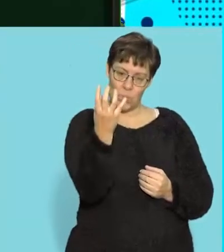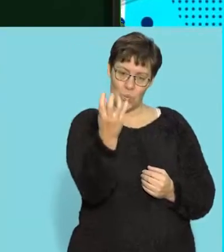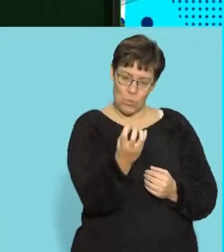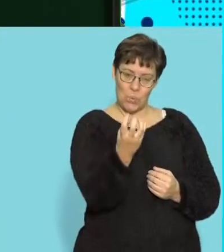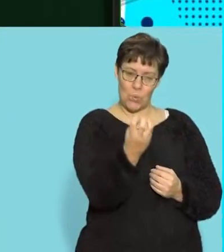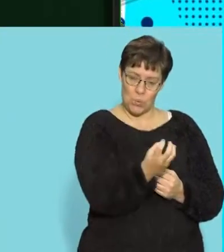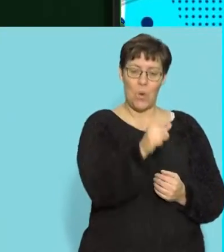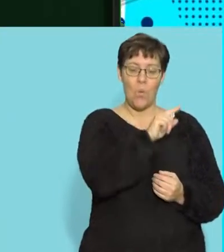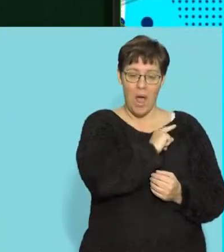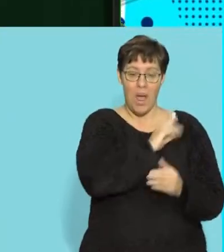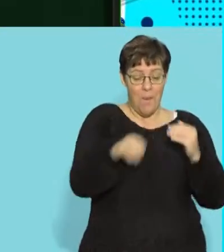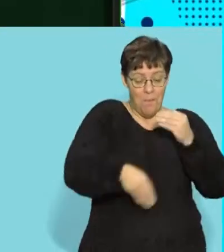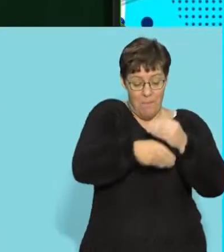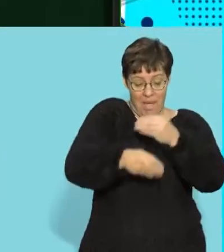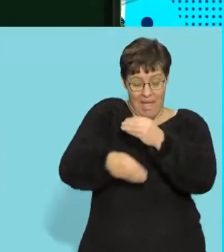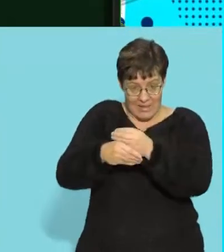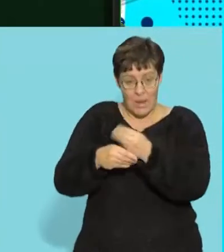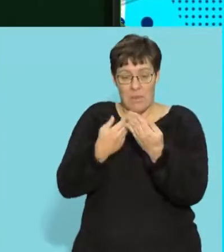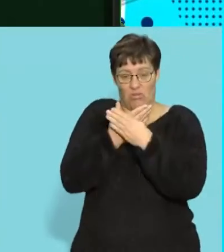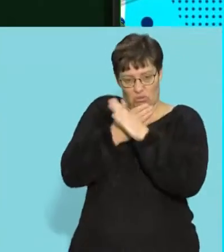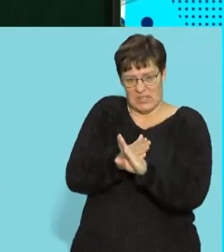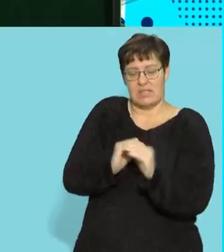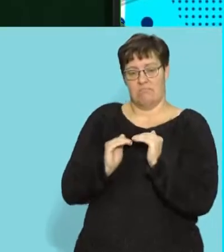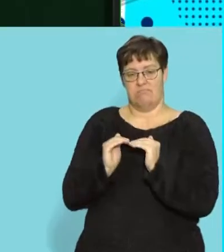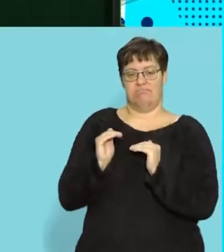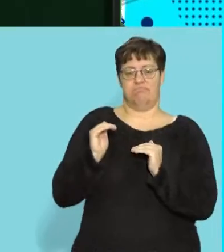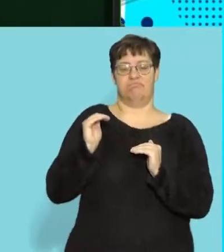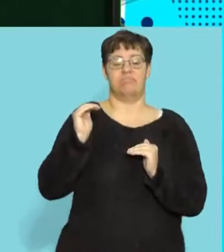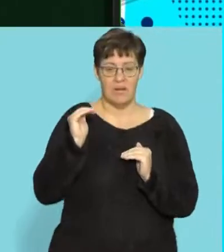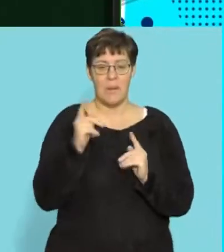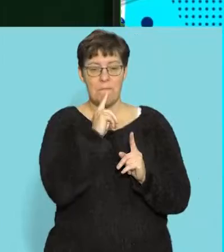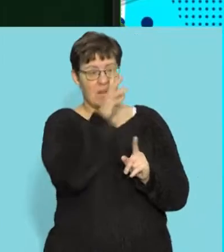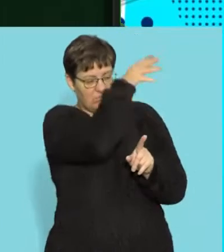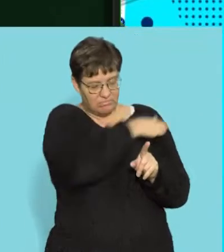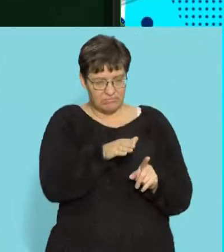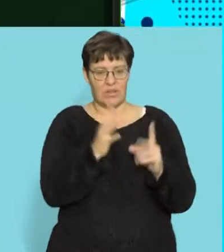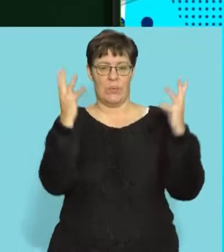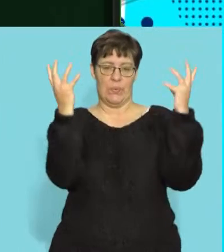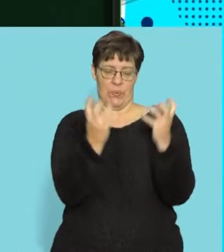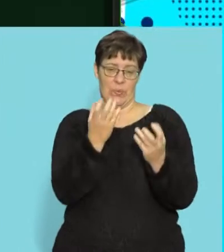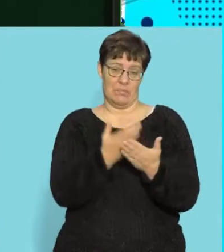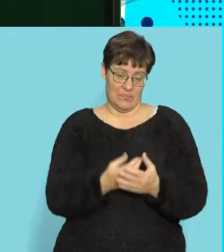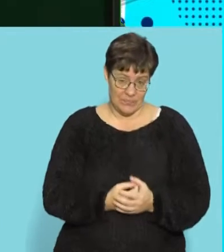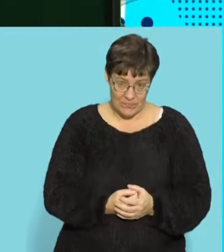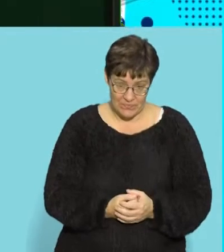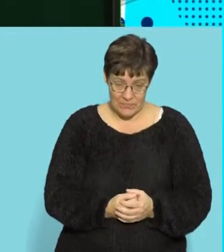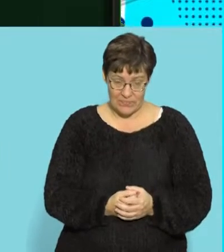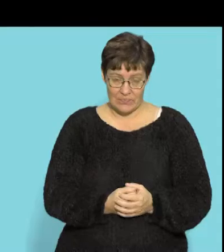brighter because there is an increase in the total resistance of the circuit while there is a drop in current, right?